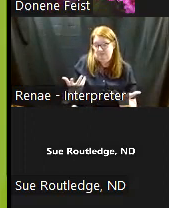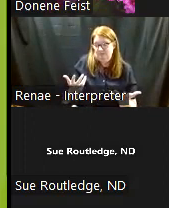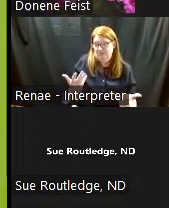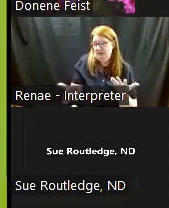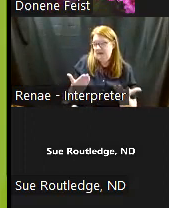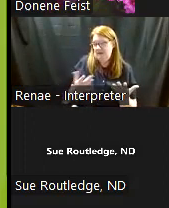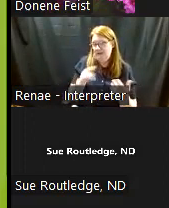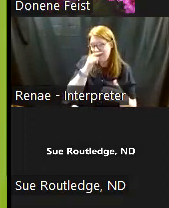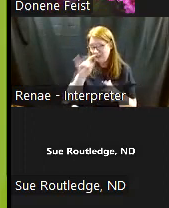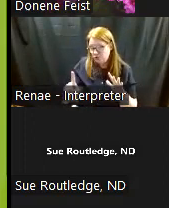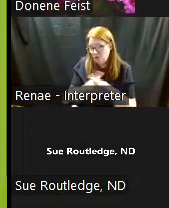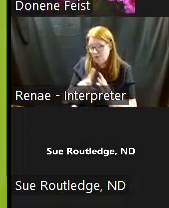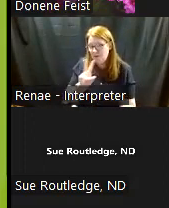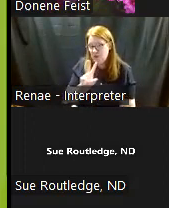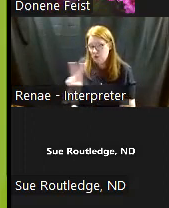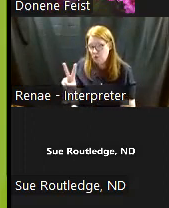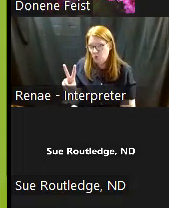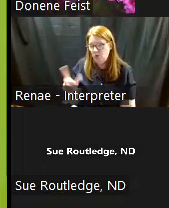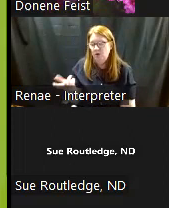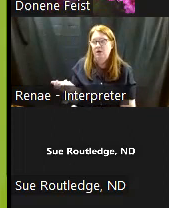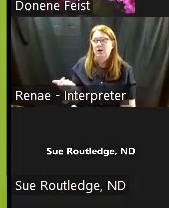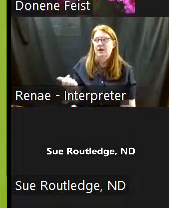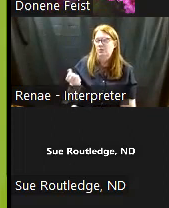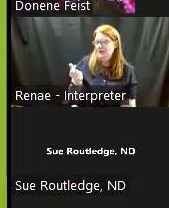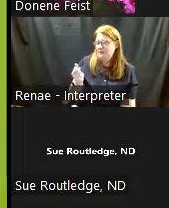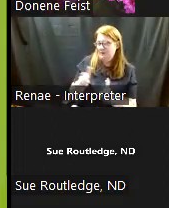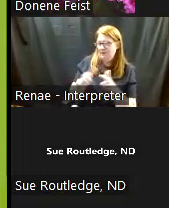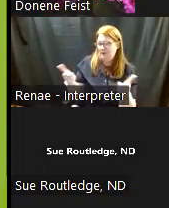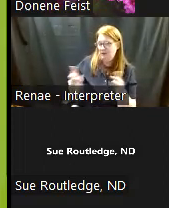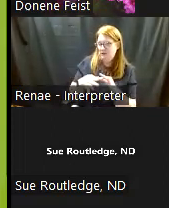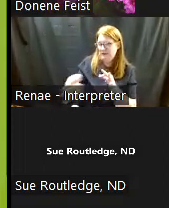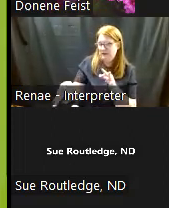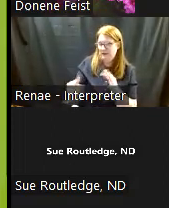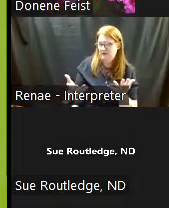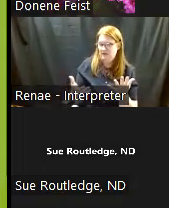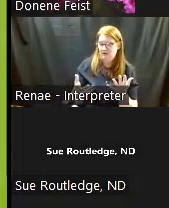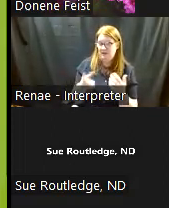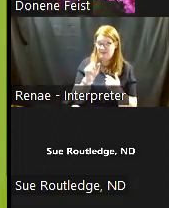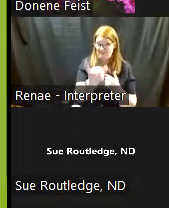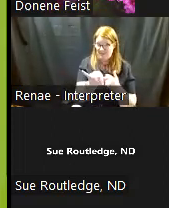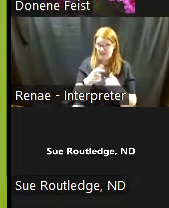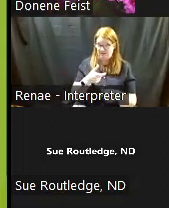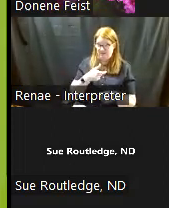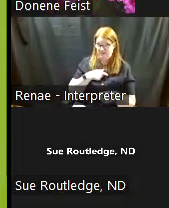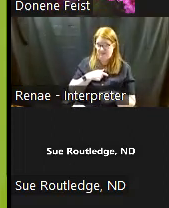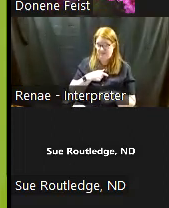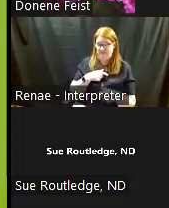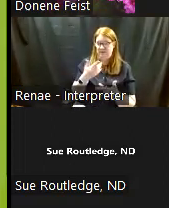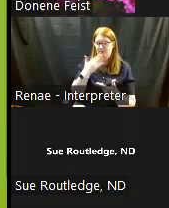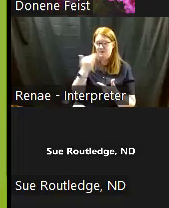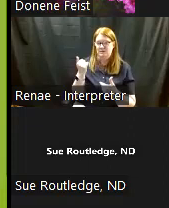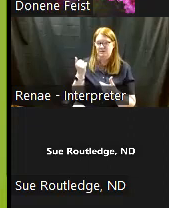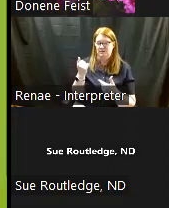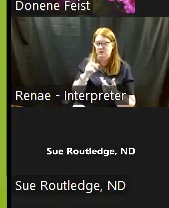kid at age 2, and maybe we're already a little bit language delayed. That mic is going to be the best way that we can just